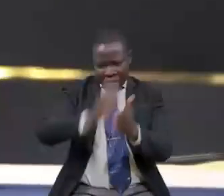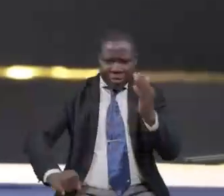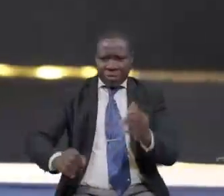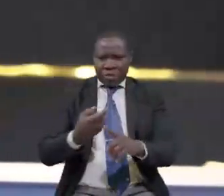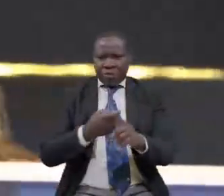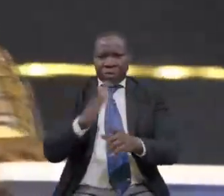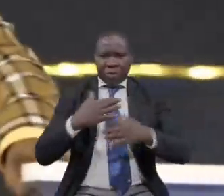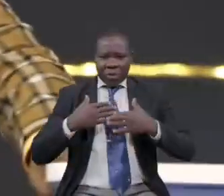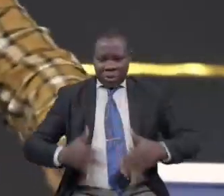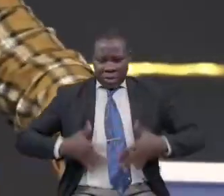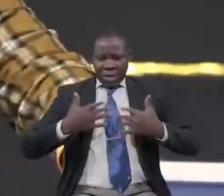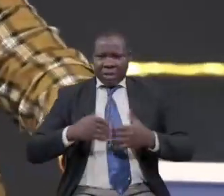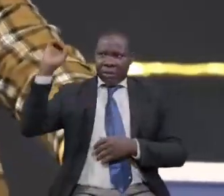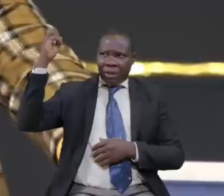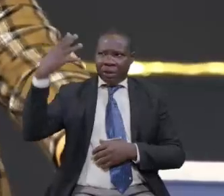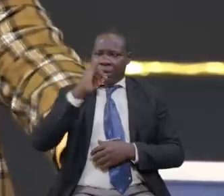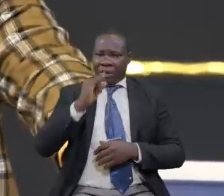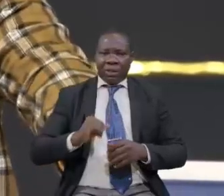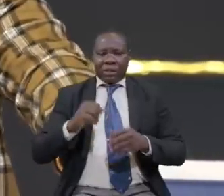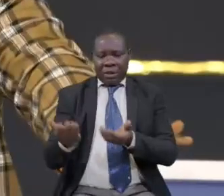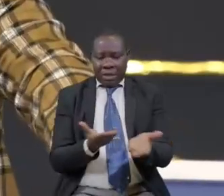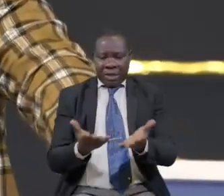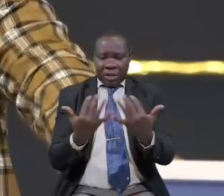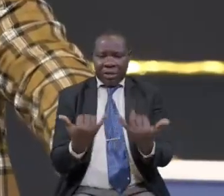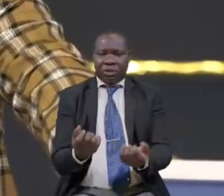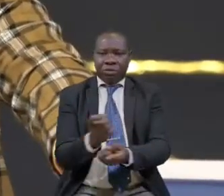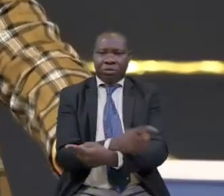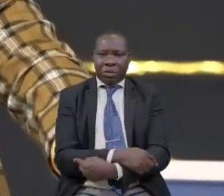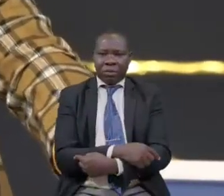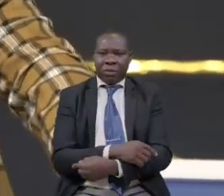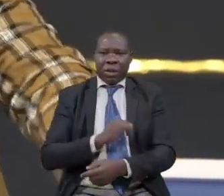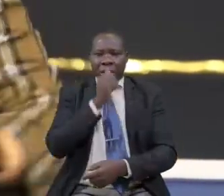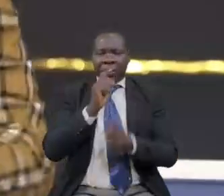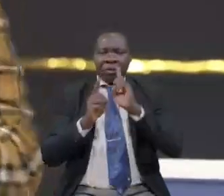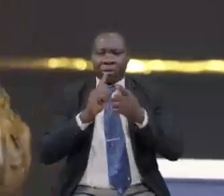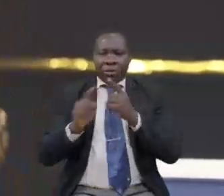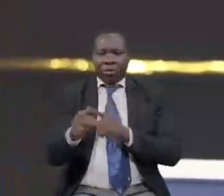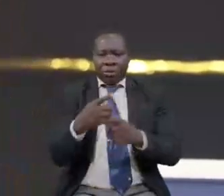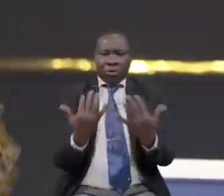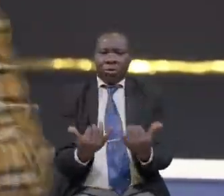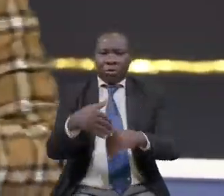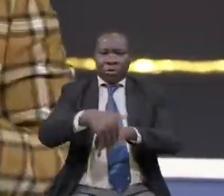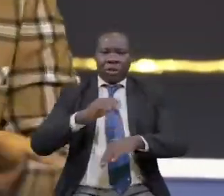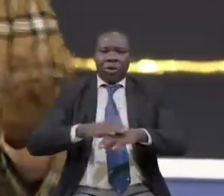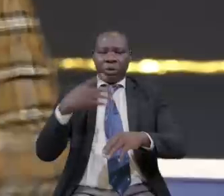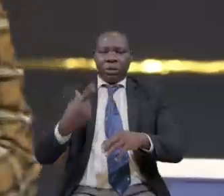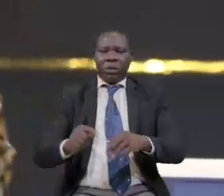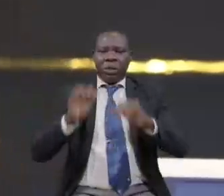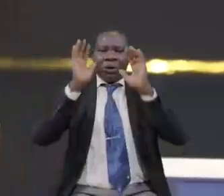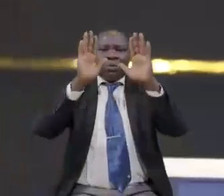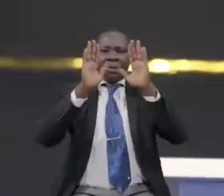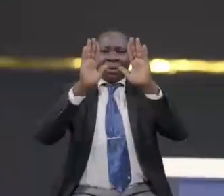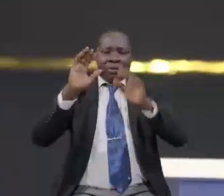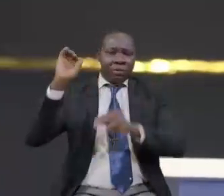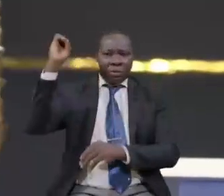is available today. And I'm talking to you tonight on the marvelous grace of